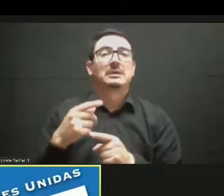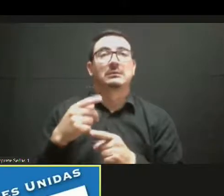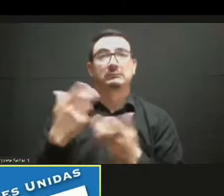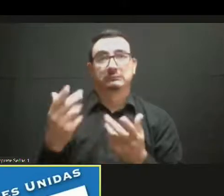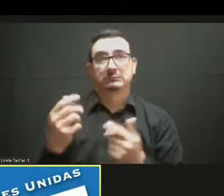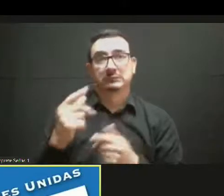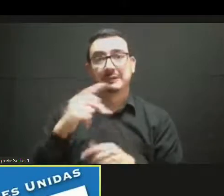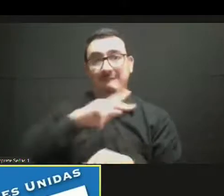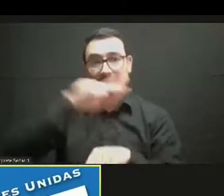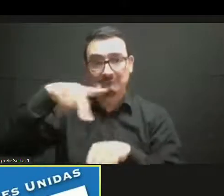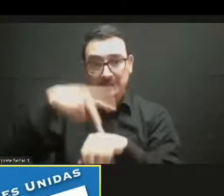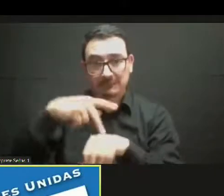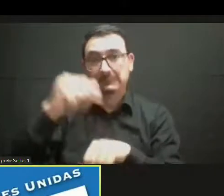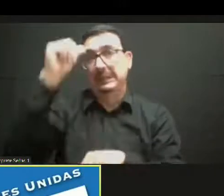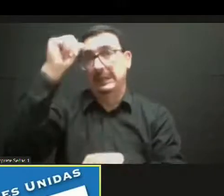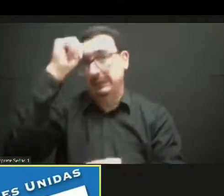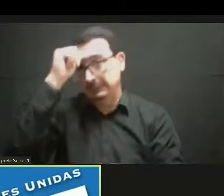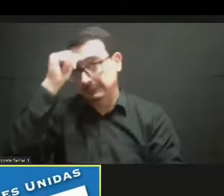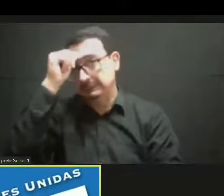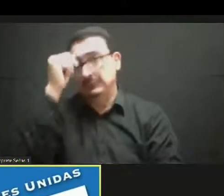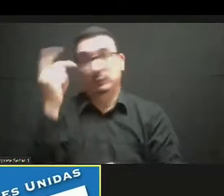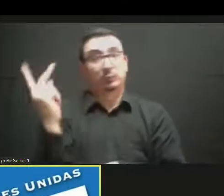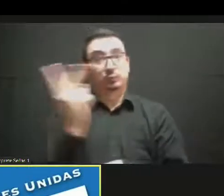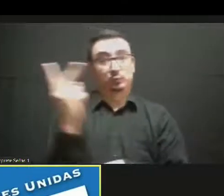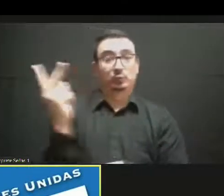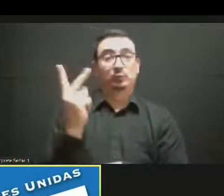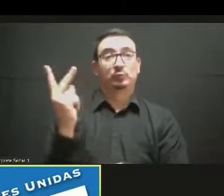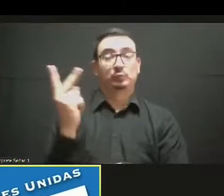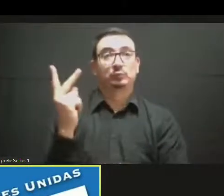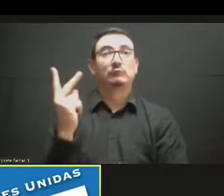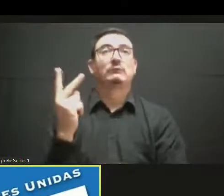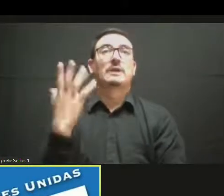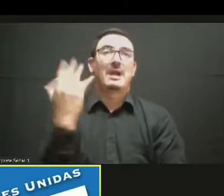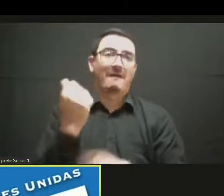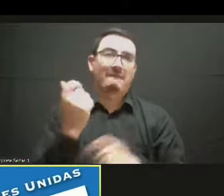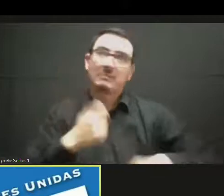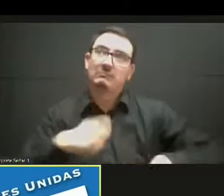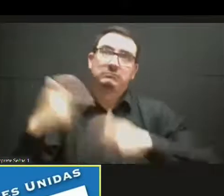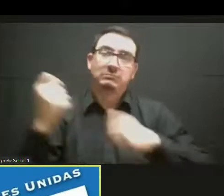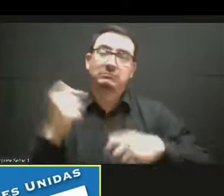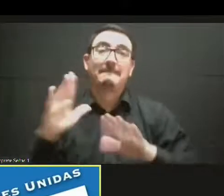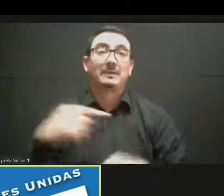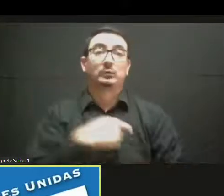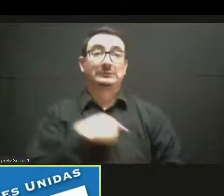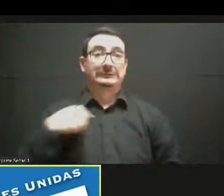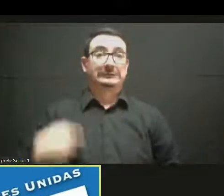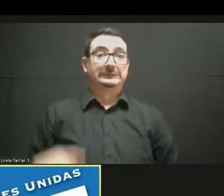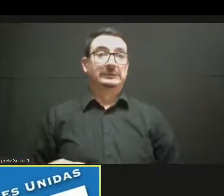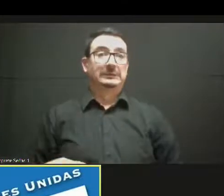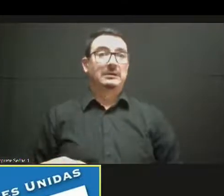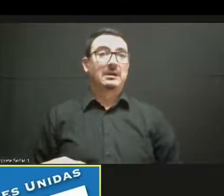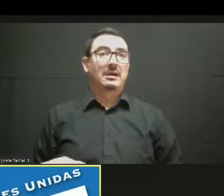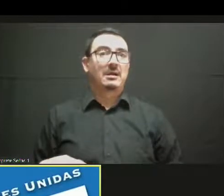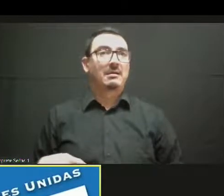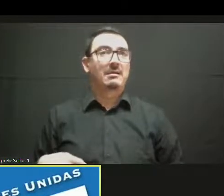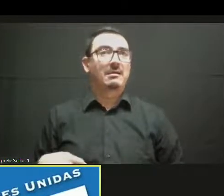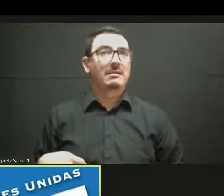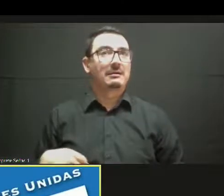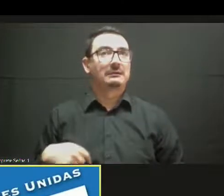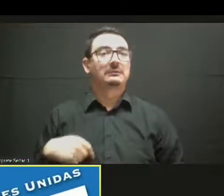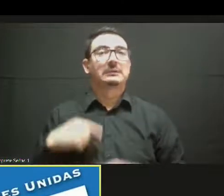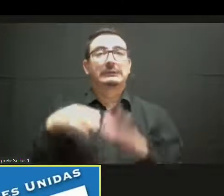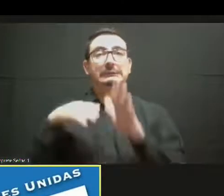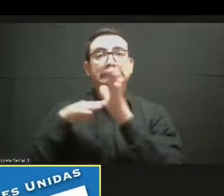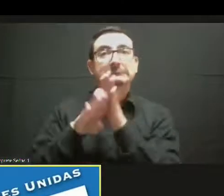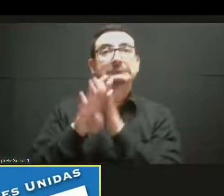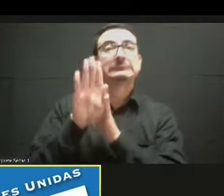as services, whereas in the case of China, they are an important player in the digitally embedded